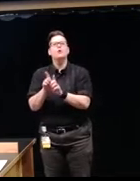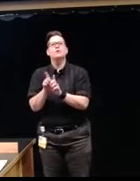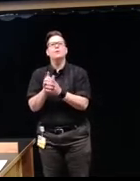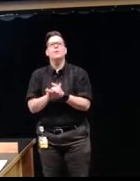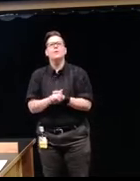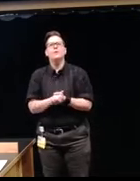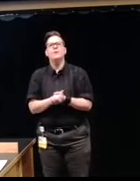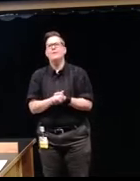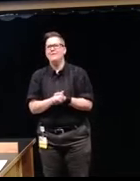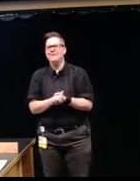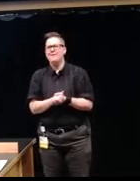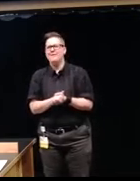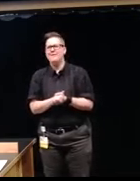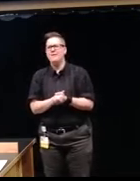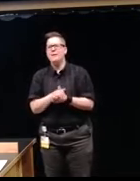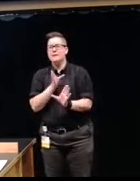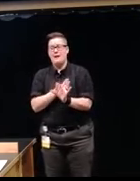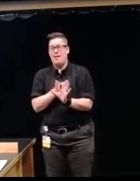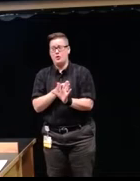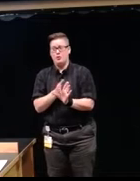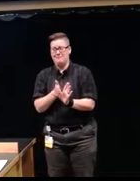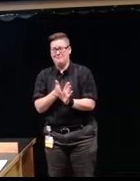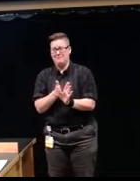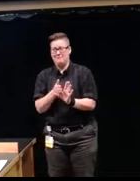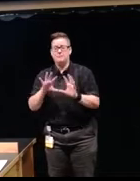way. At least the majority tend not to.